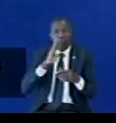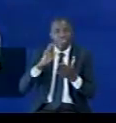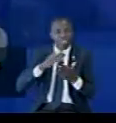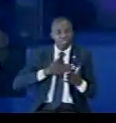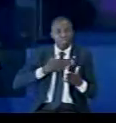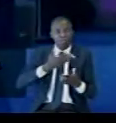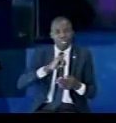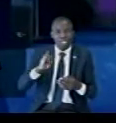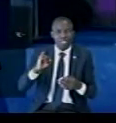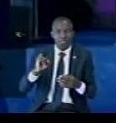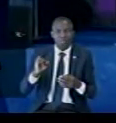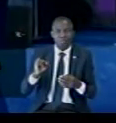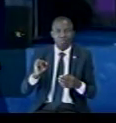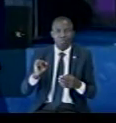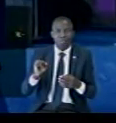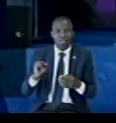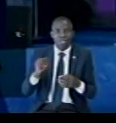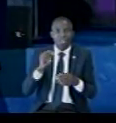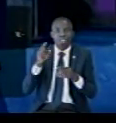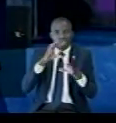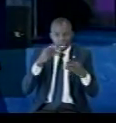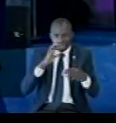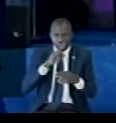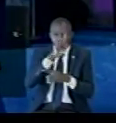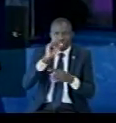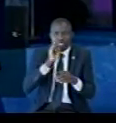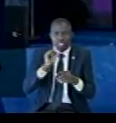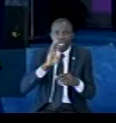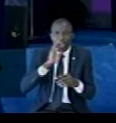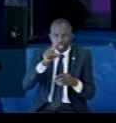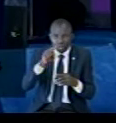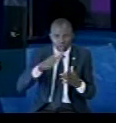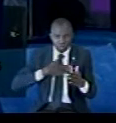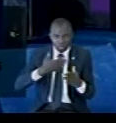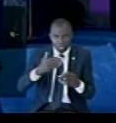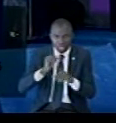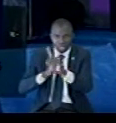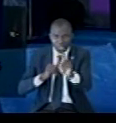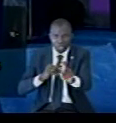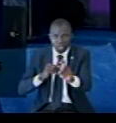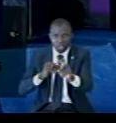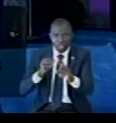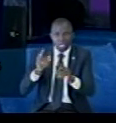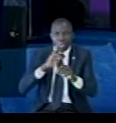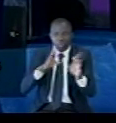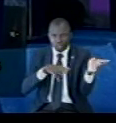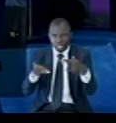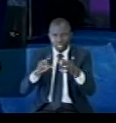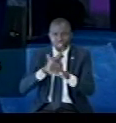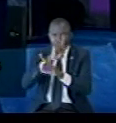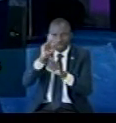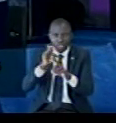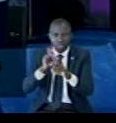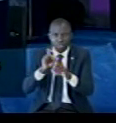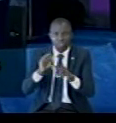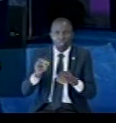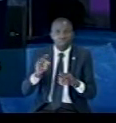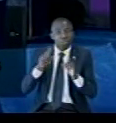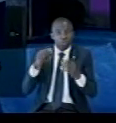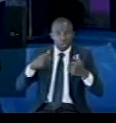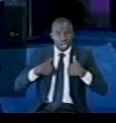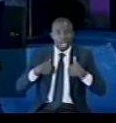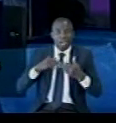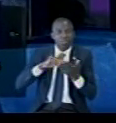willing to have eternal life? Are you willing to have forgiveness? Are you willing to have all